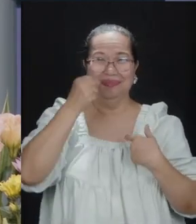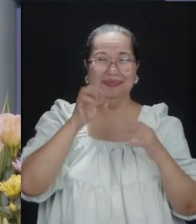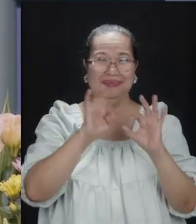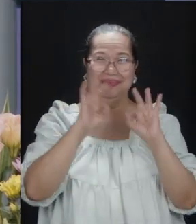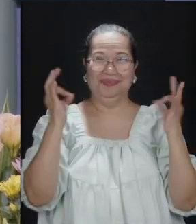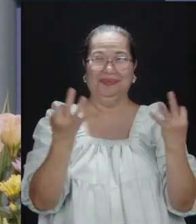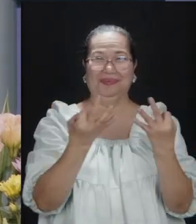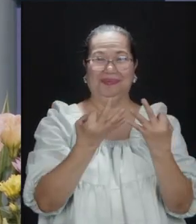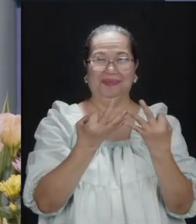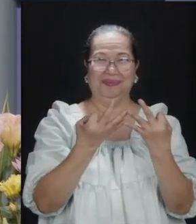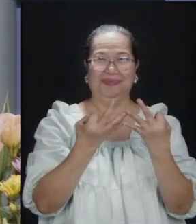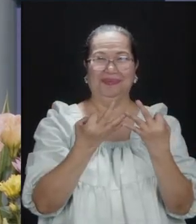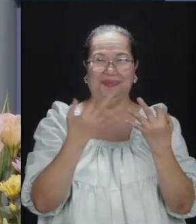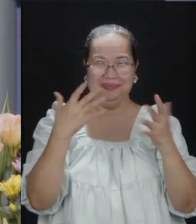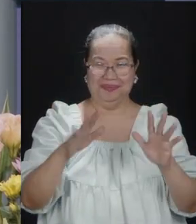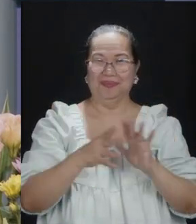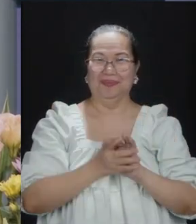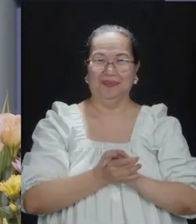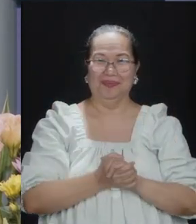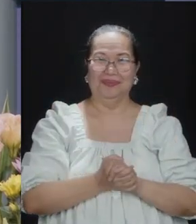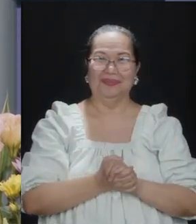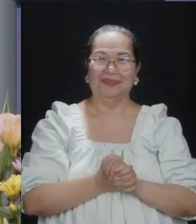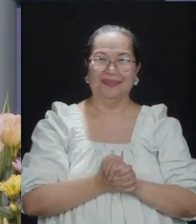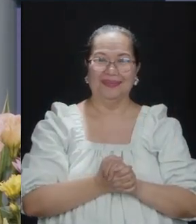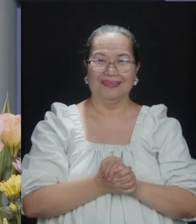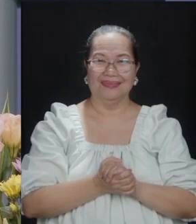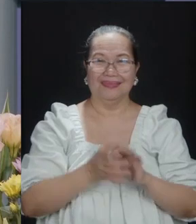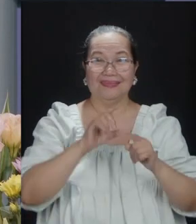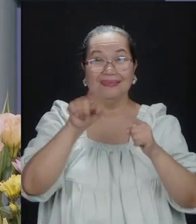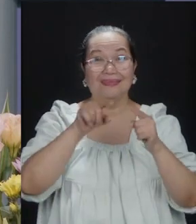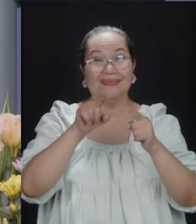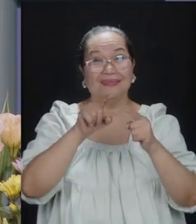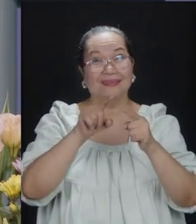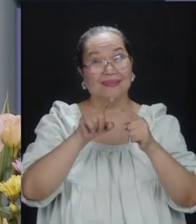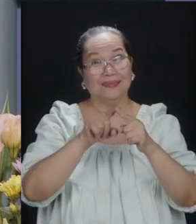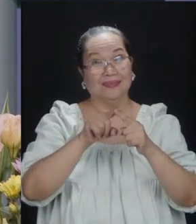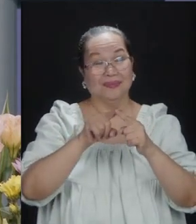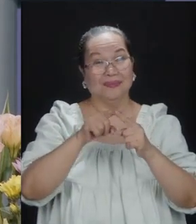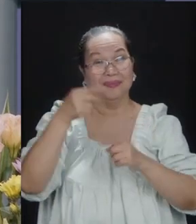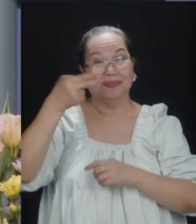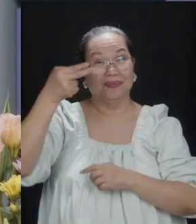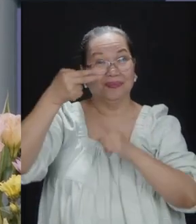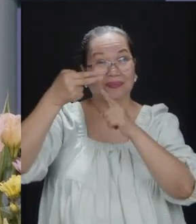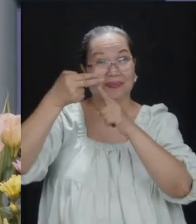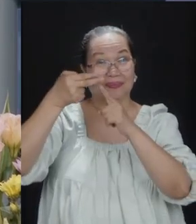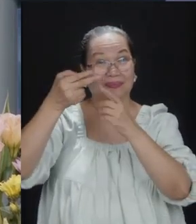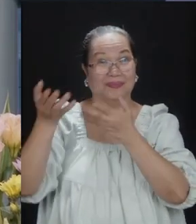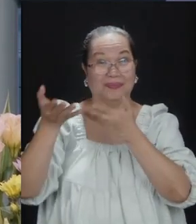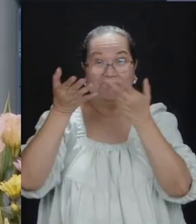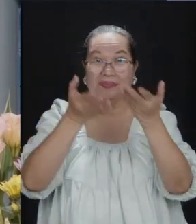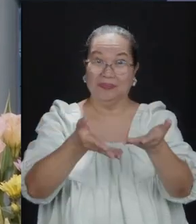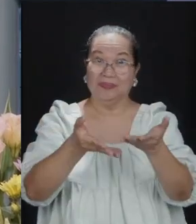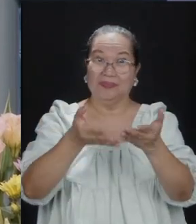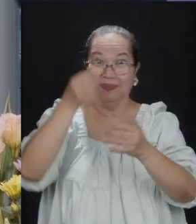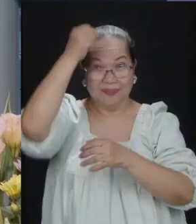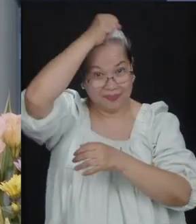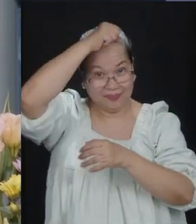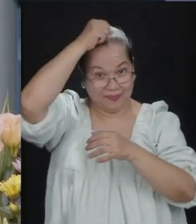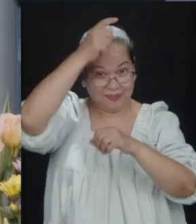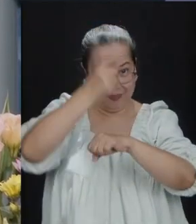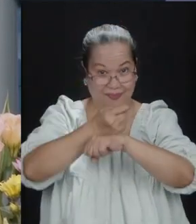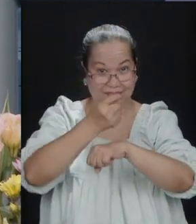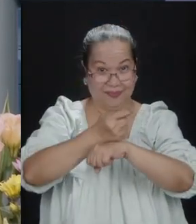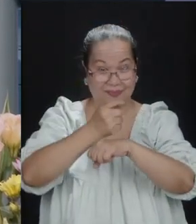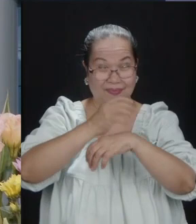family already. So when Hannah brought Samuel to the temple together with